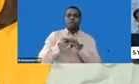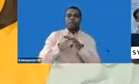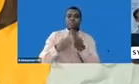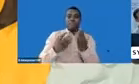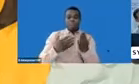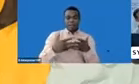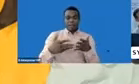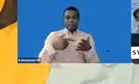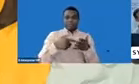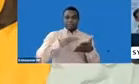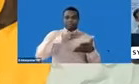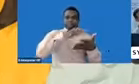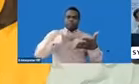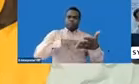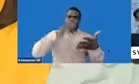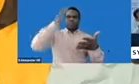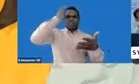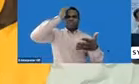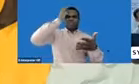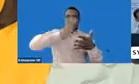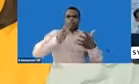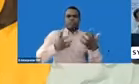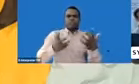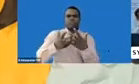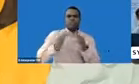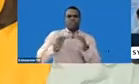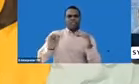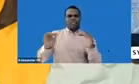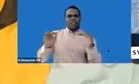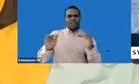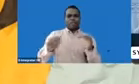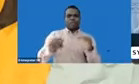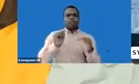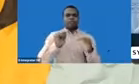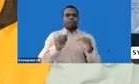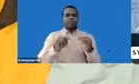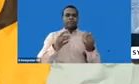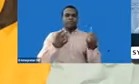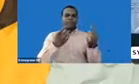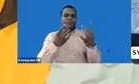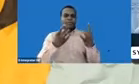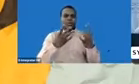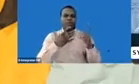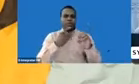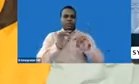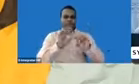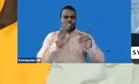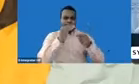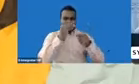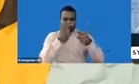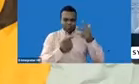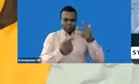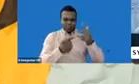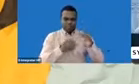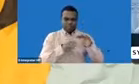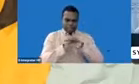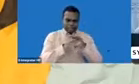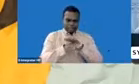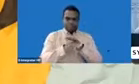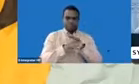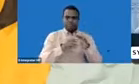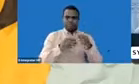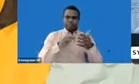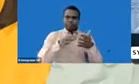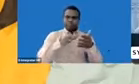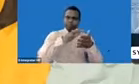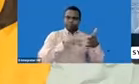at the accessibility statement, which is kind of the hub where the feedback mechanism should live or stay, then I think there is